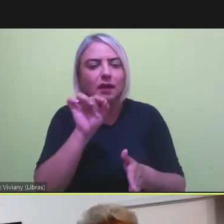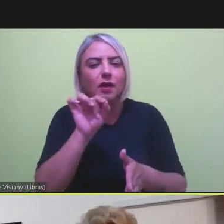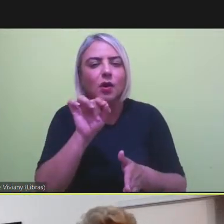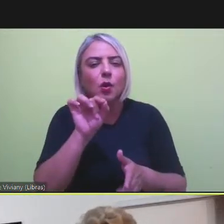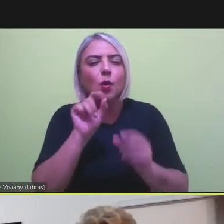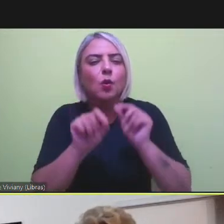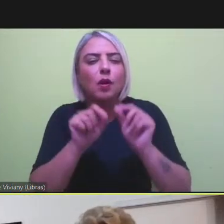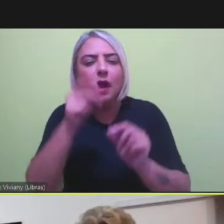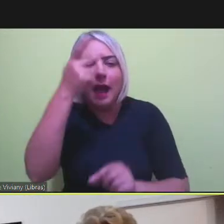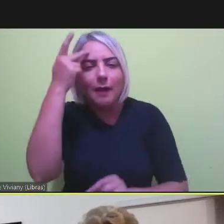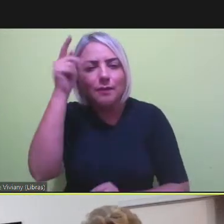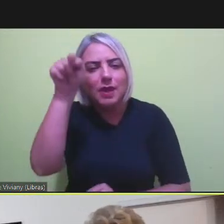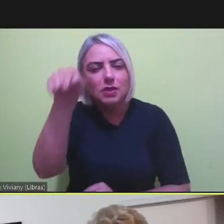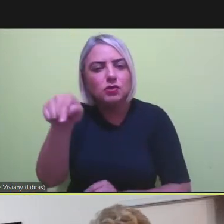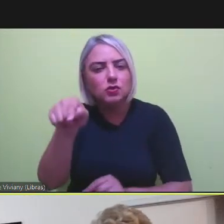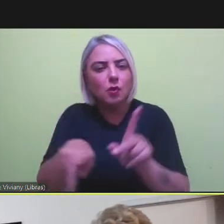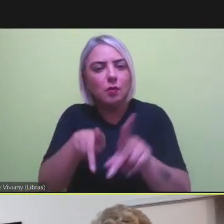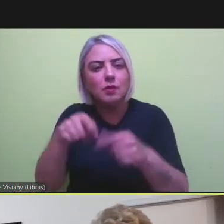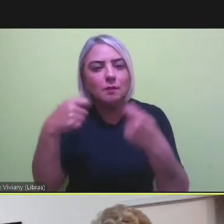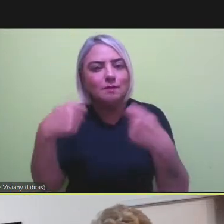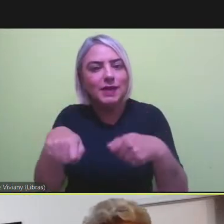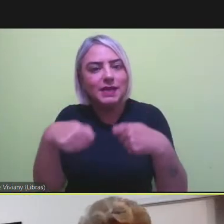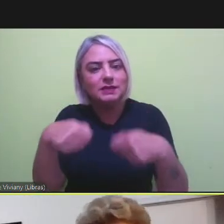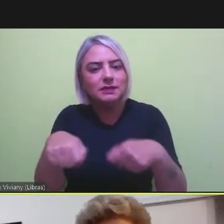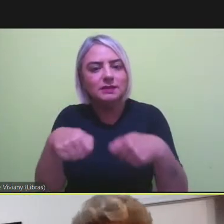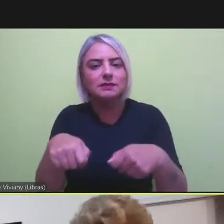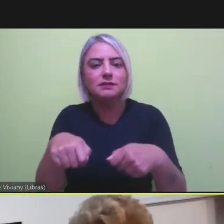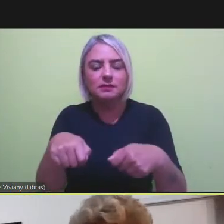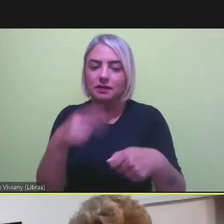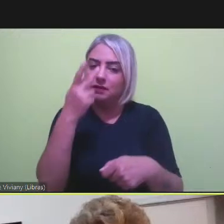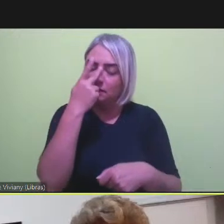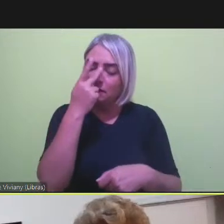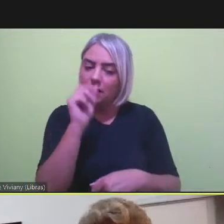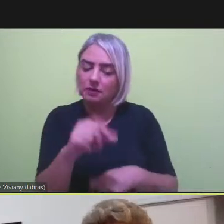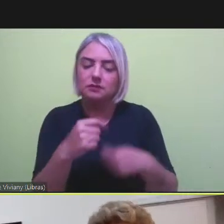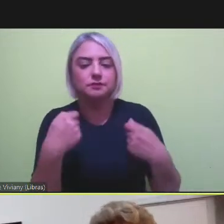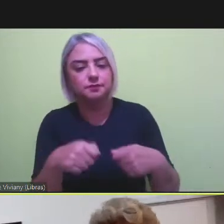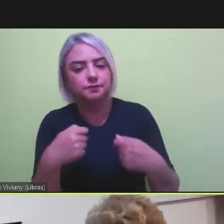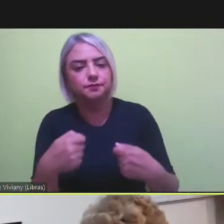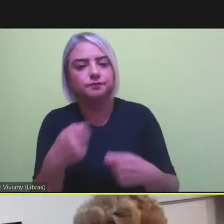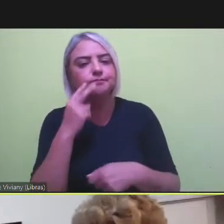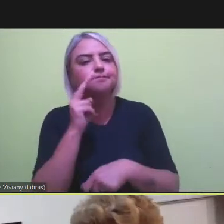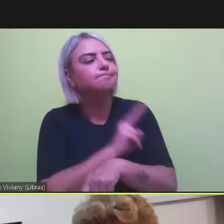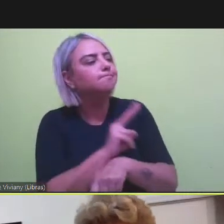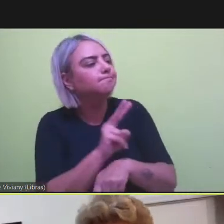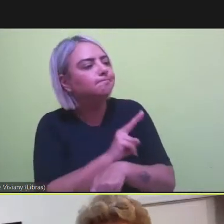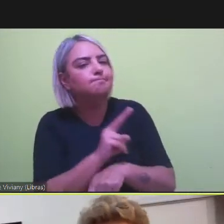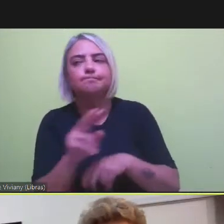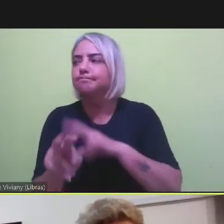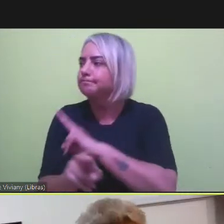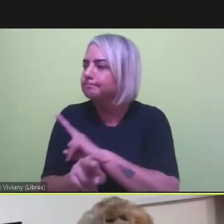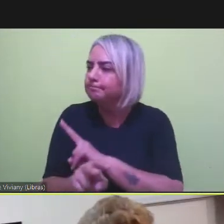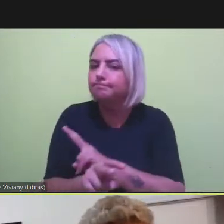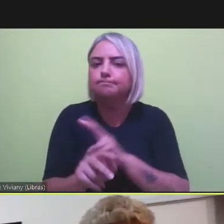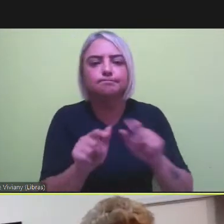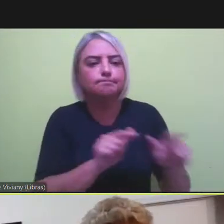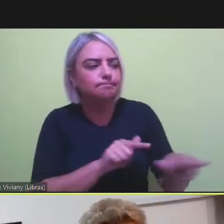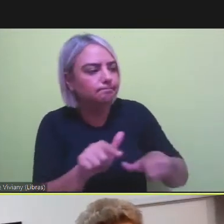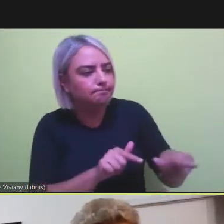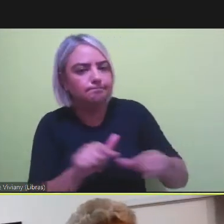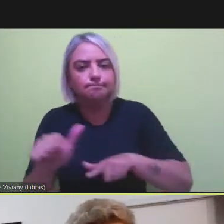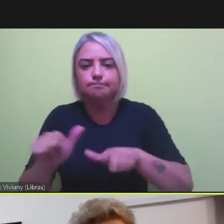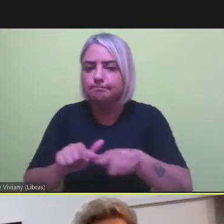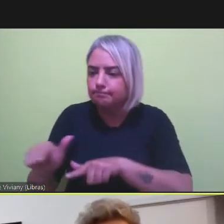question is, what does the user and the population need? And in order to do that, we have to monitor each other. We have to help